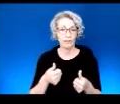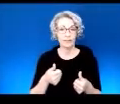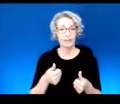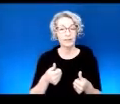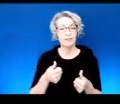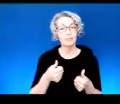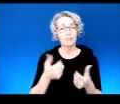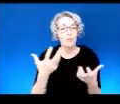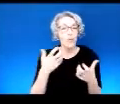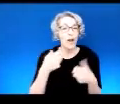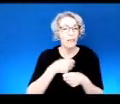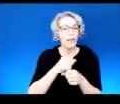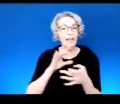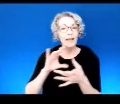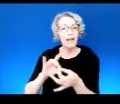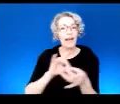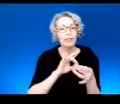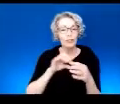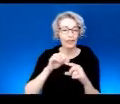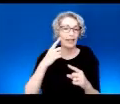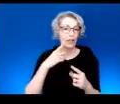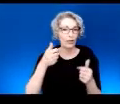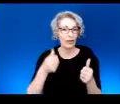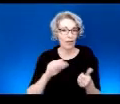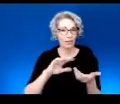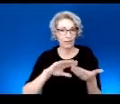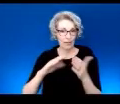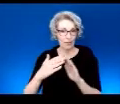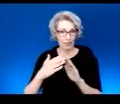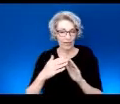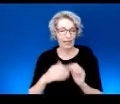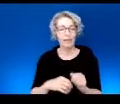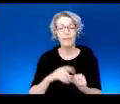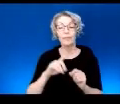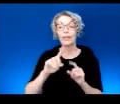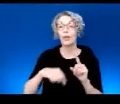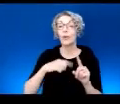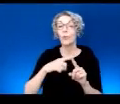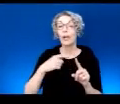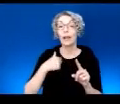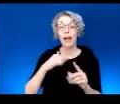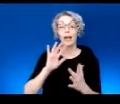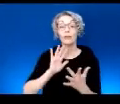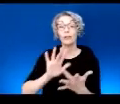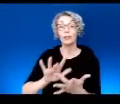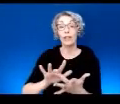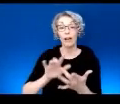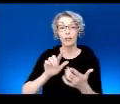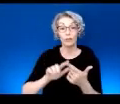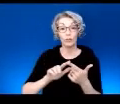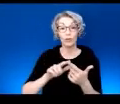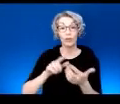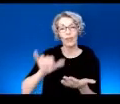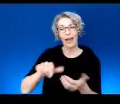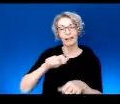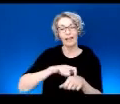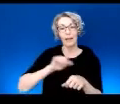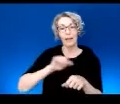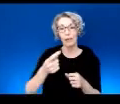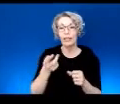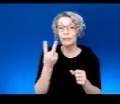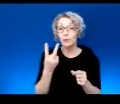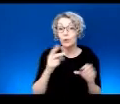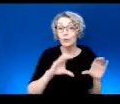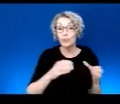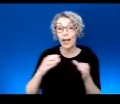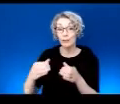make connections out in the hearing loss community. And when I reached out to what was then only 2 chapters in